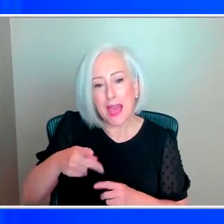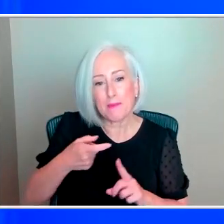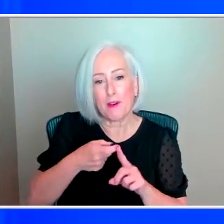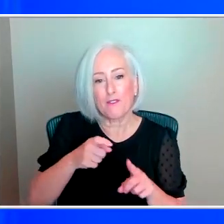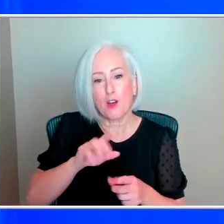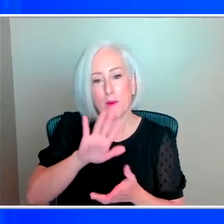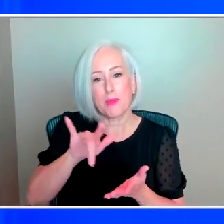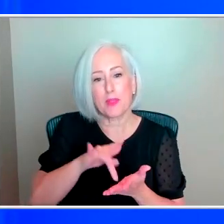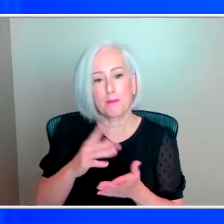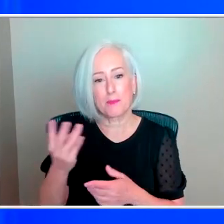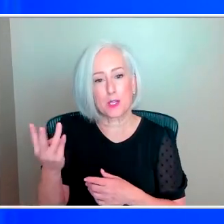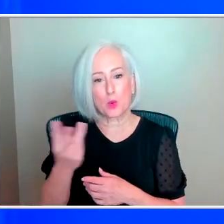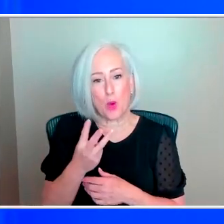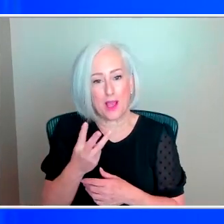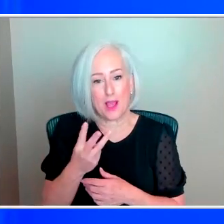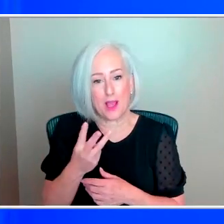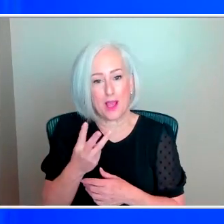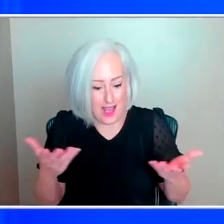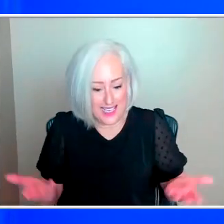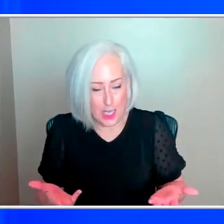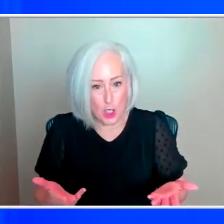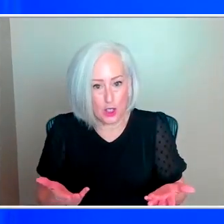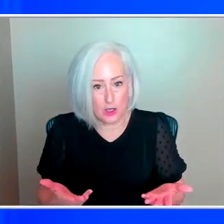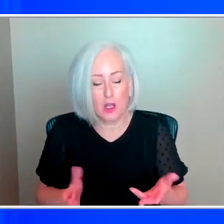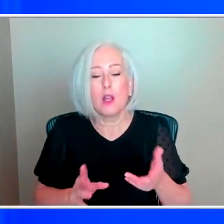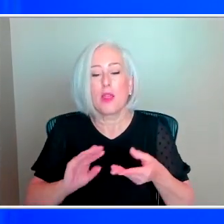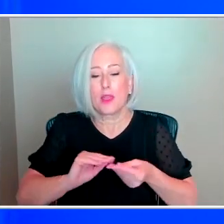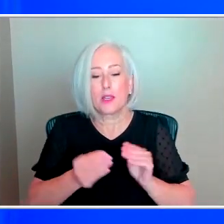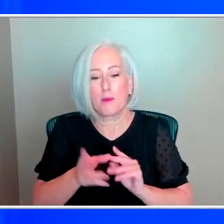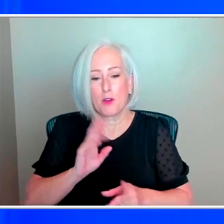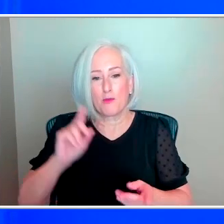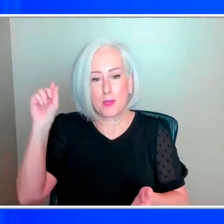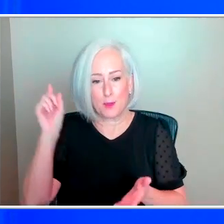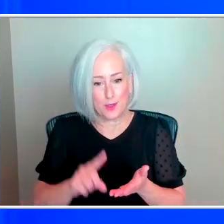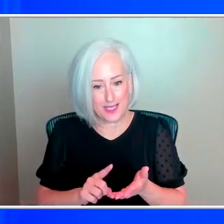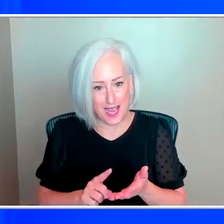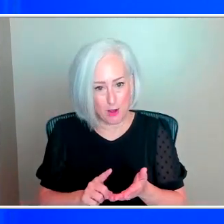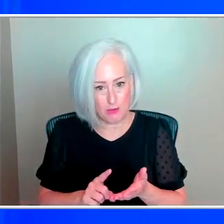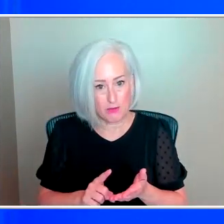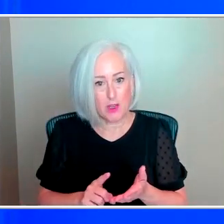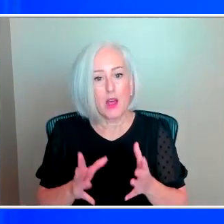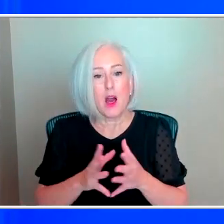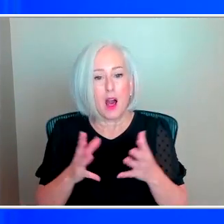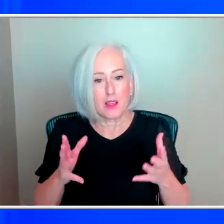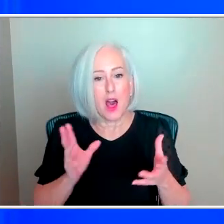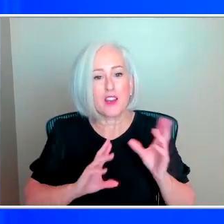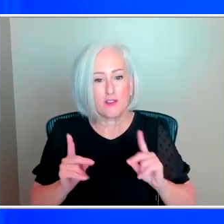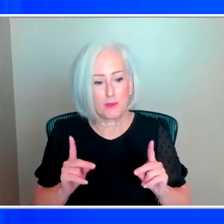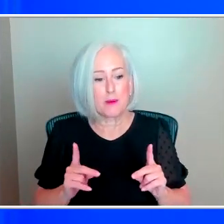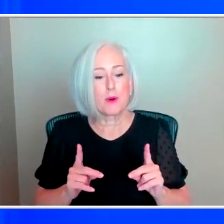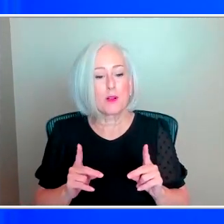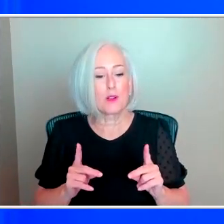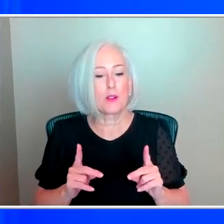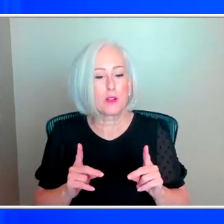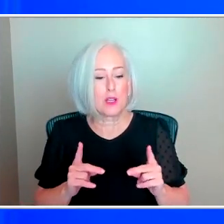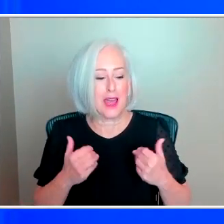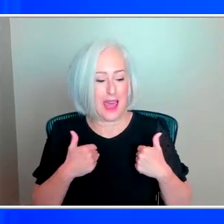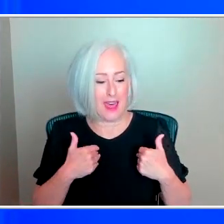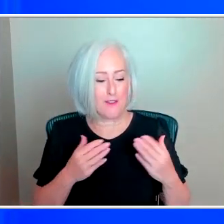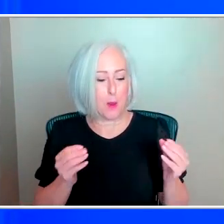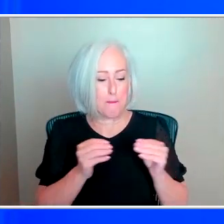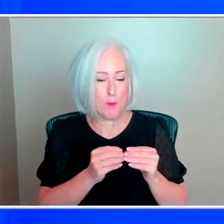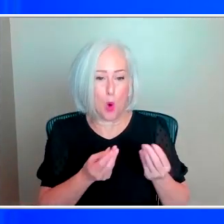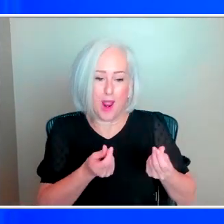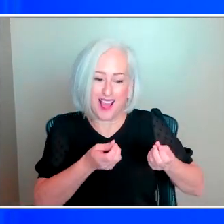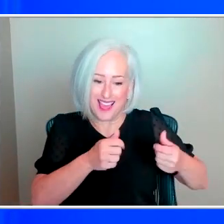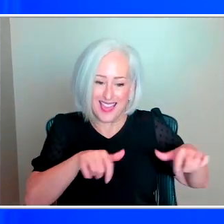there. Of course, the population's down. I mean, there's a lot more land per person, so to speak.